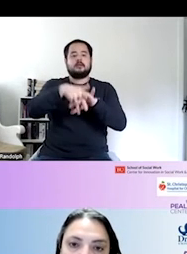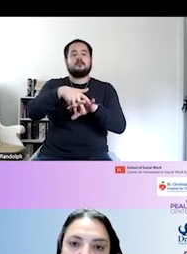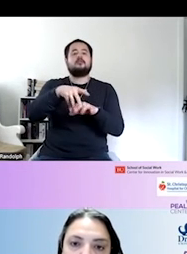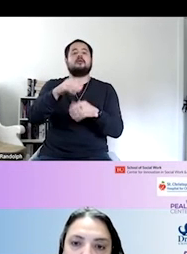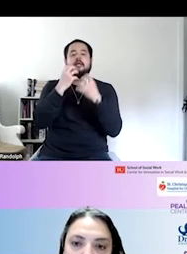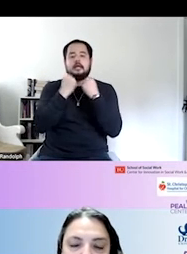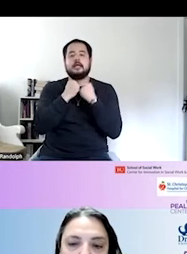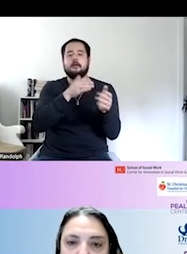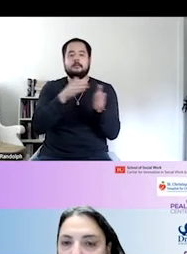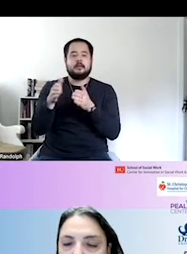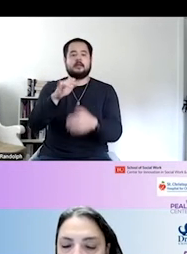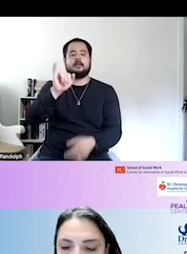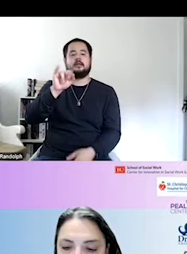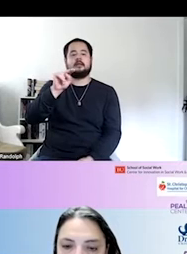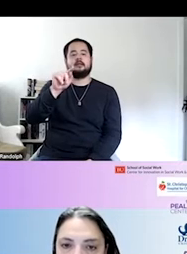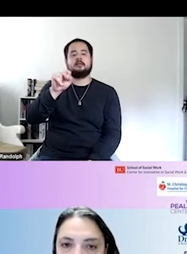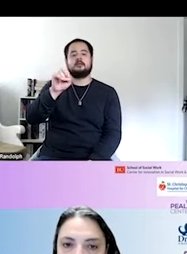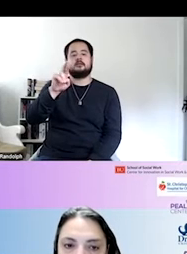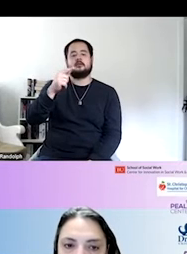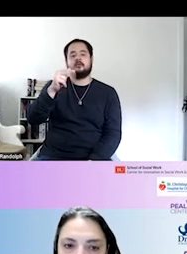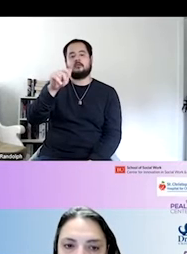about